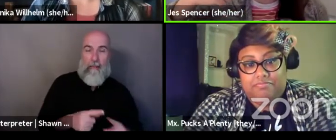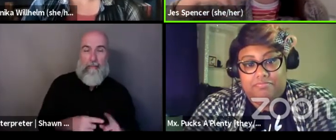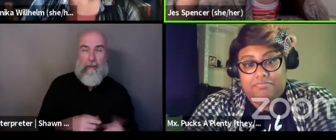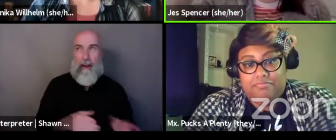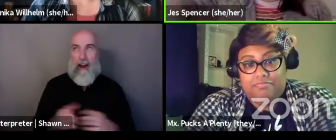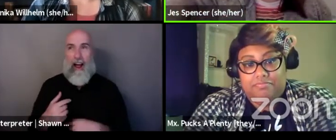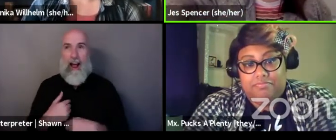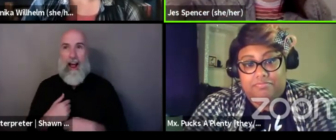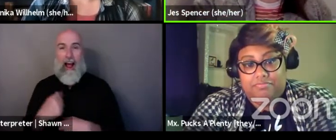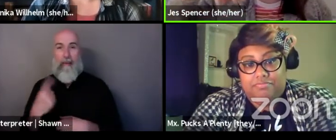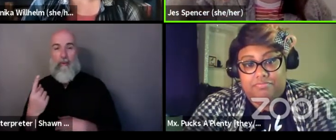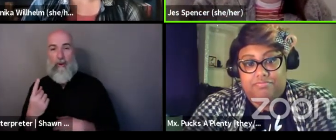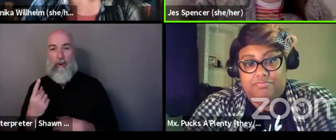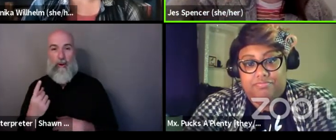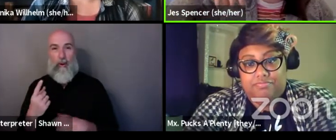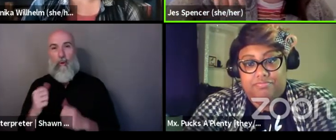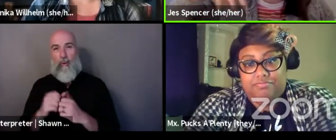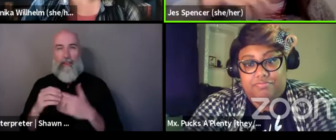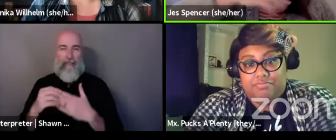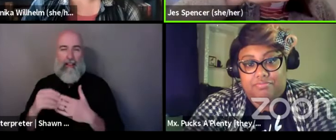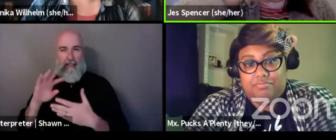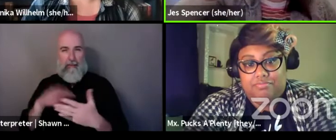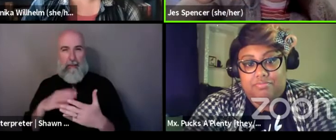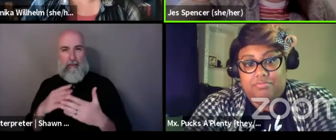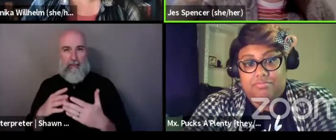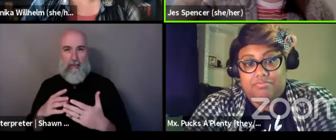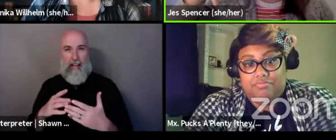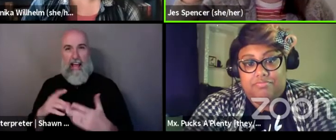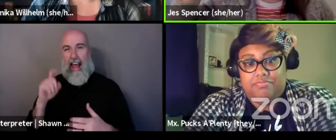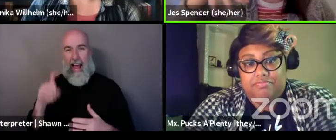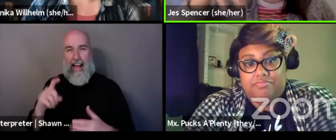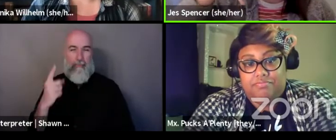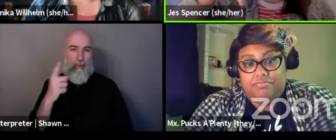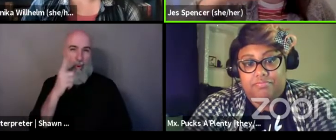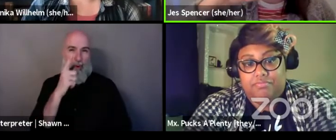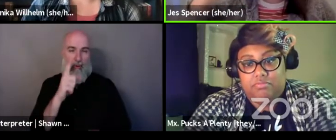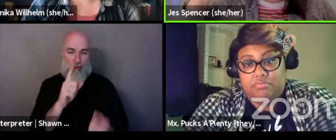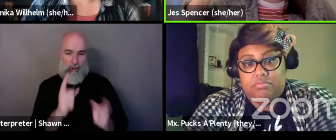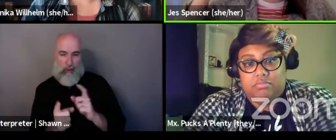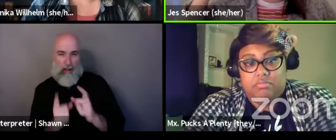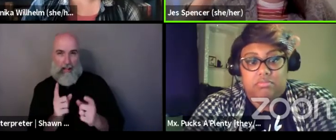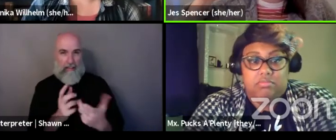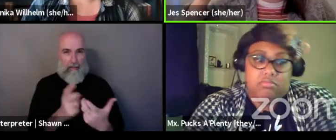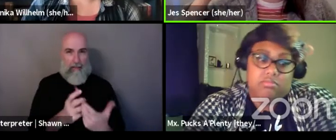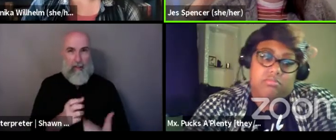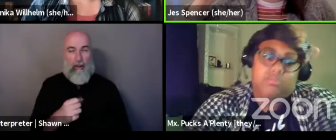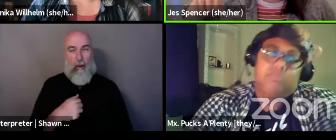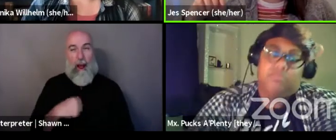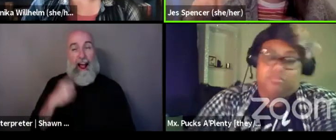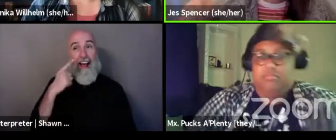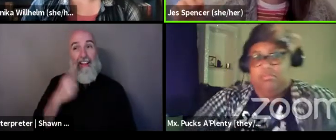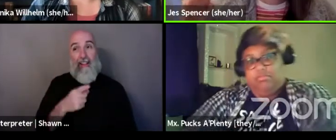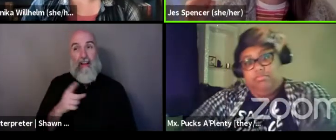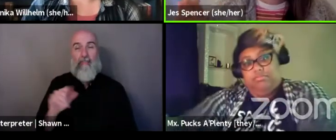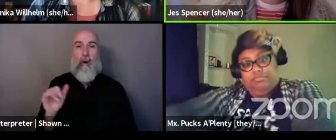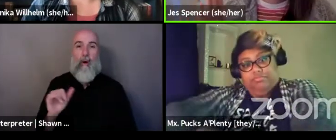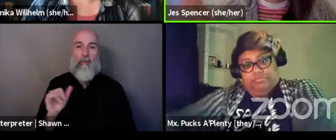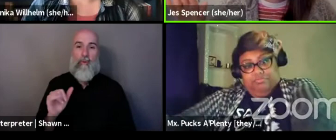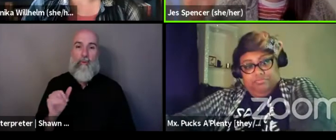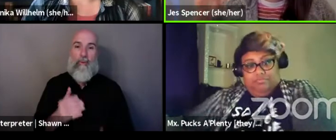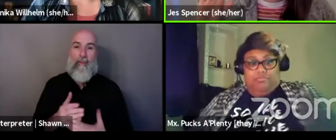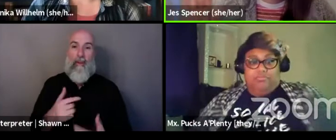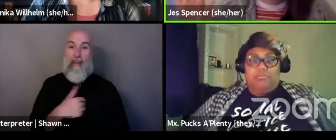who needs to, or the person with the flexible schedule has to be the one to adjust and take this. So I think that that is also a thing. That's a